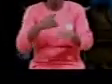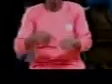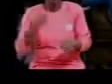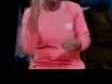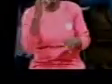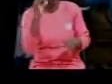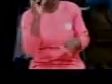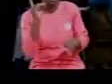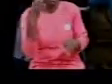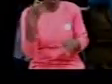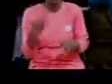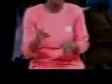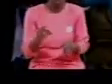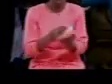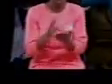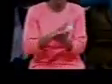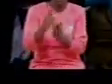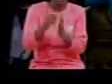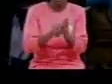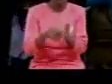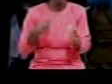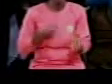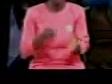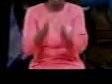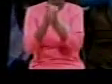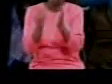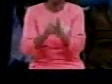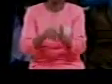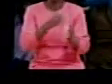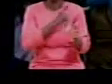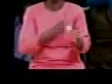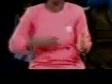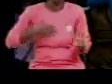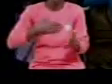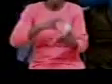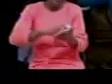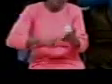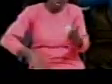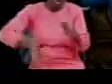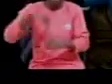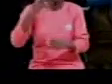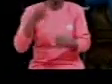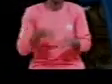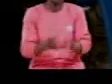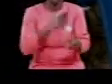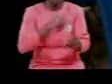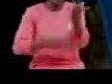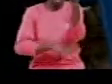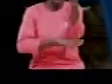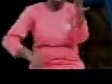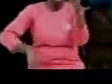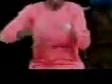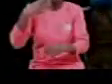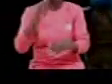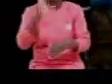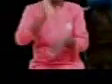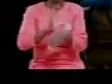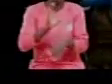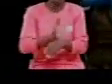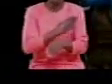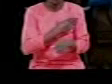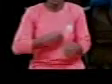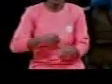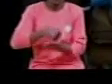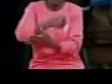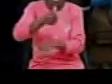Lord now. Father, clear it out of the way, uproot it out of your church, and establish the true church in righteousness and true